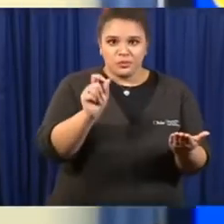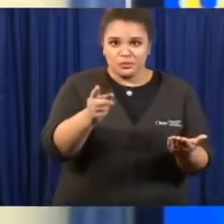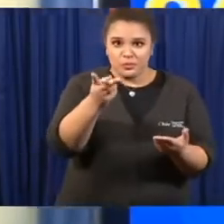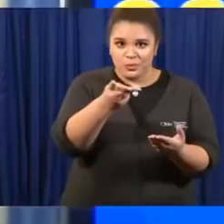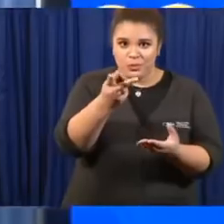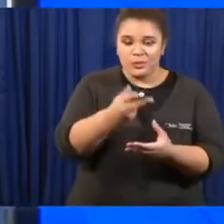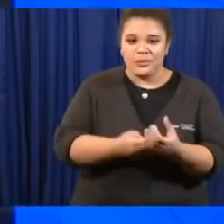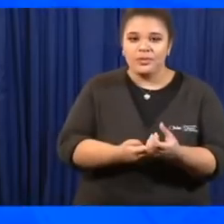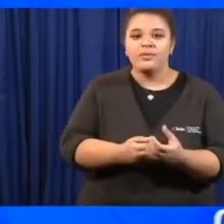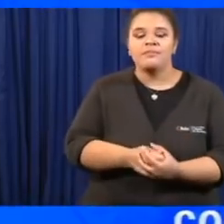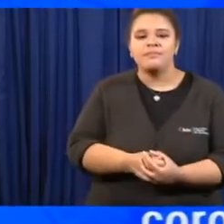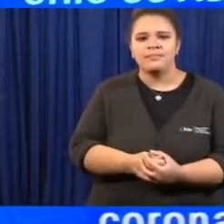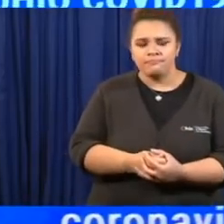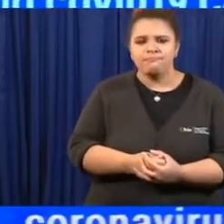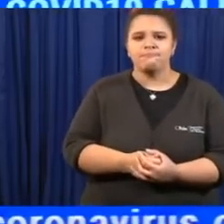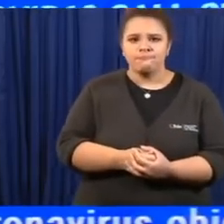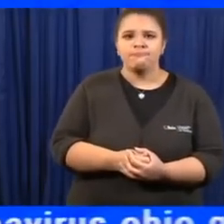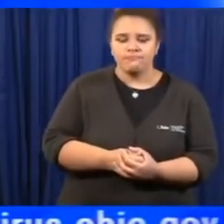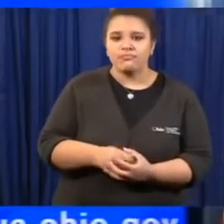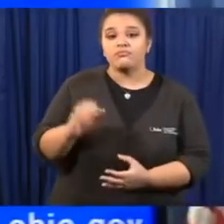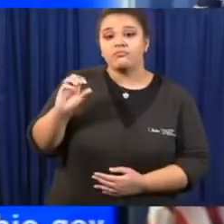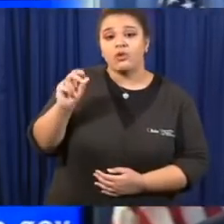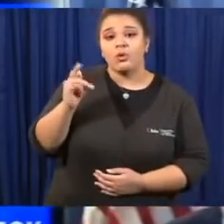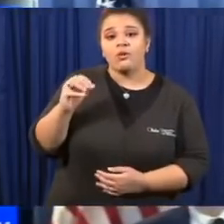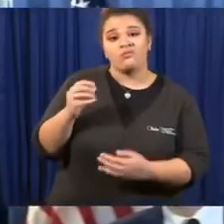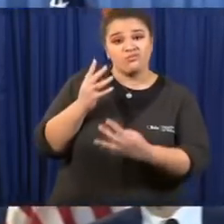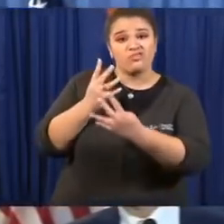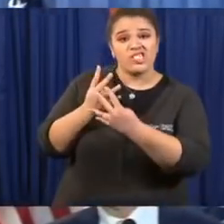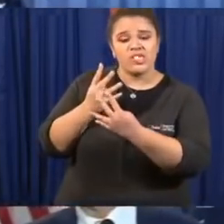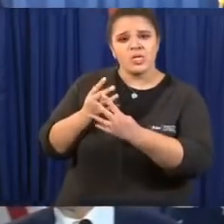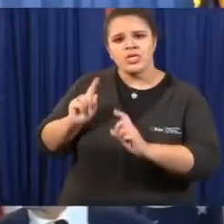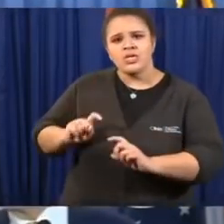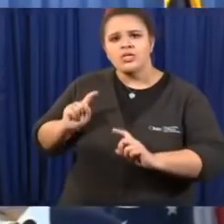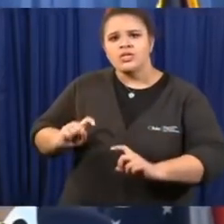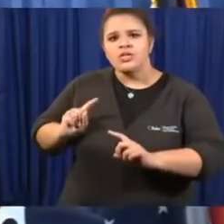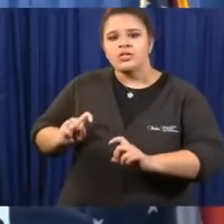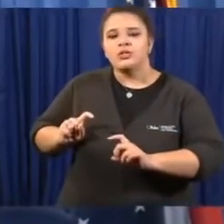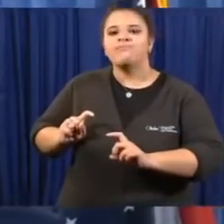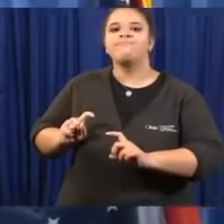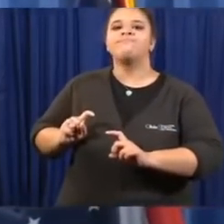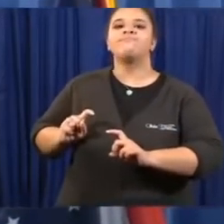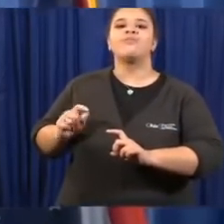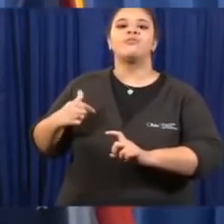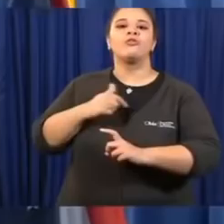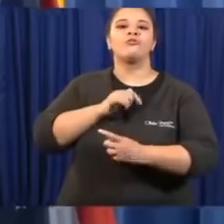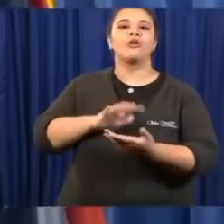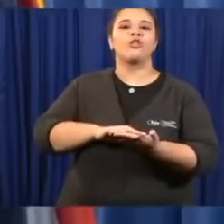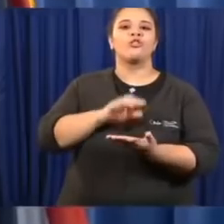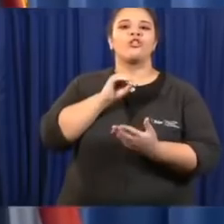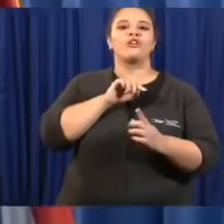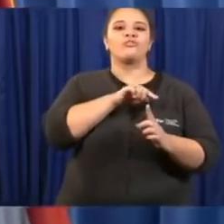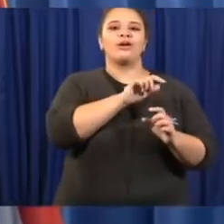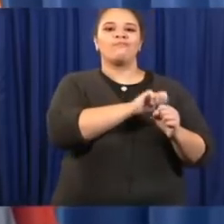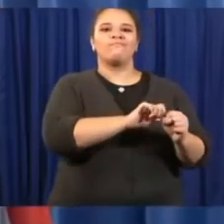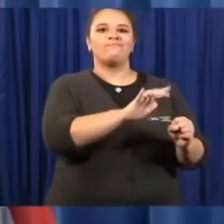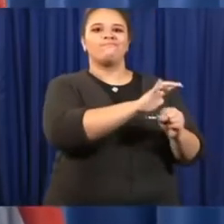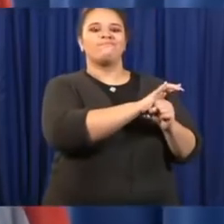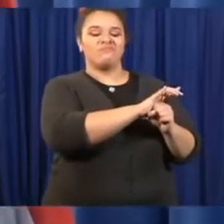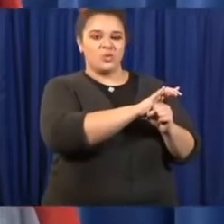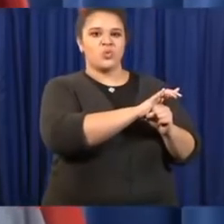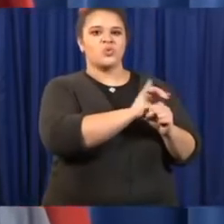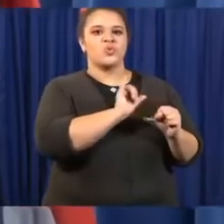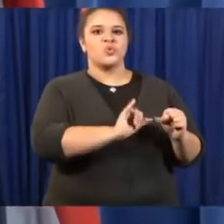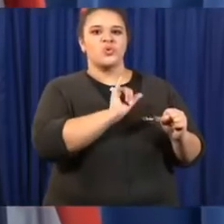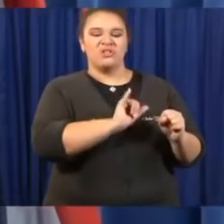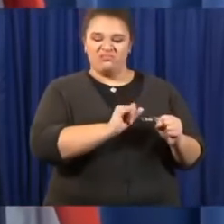the widespread amount of testing at Ohio's prisons revealed a lot about the virus, as much as, you know, the asymptomatic, how